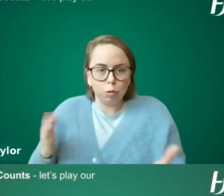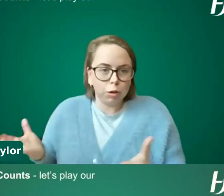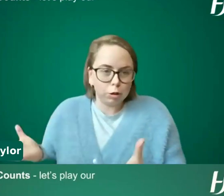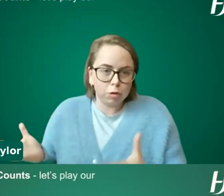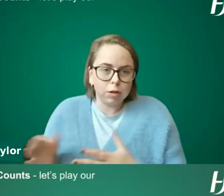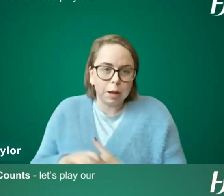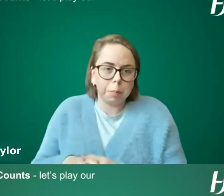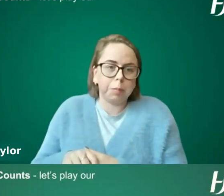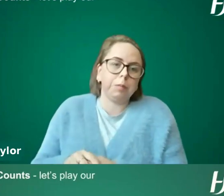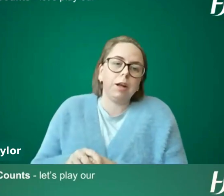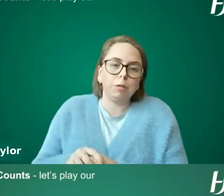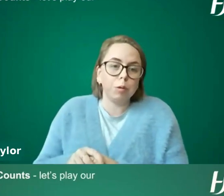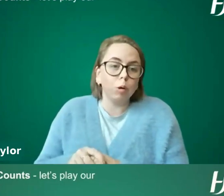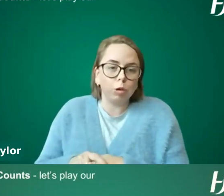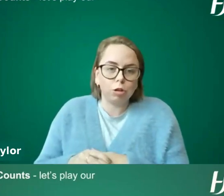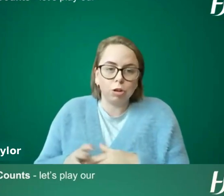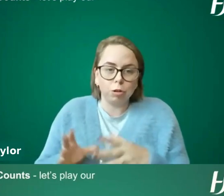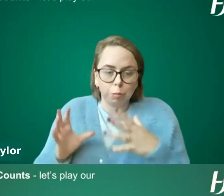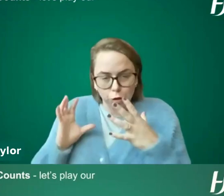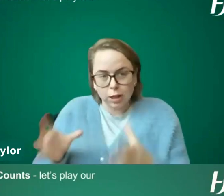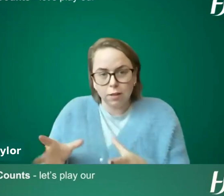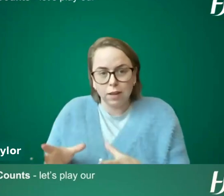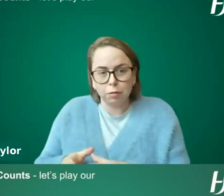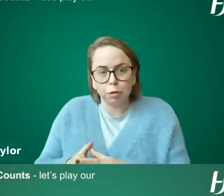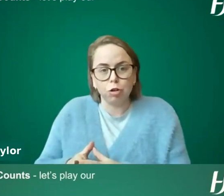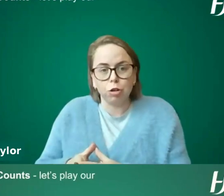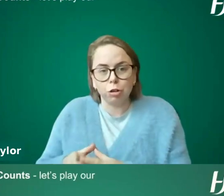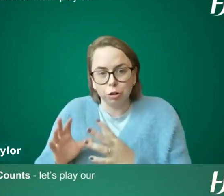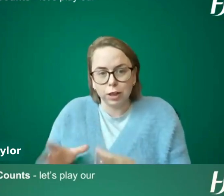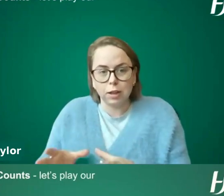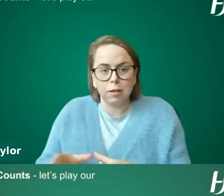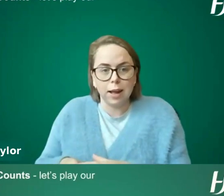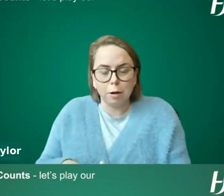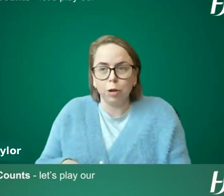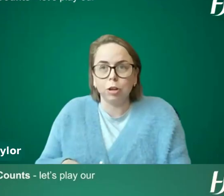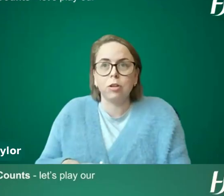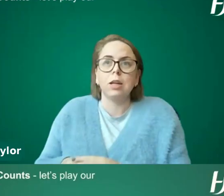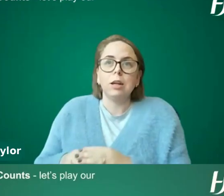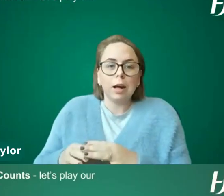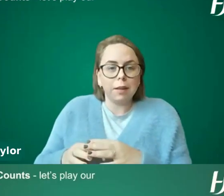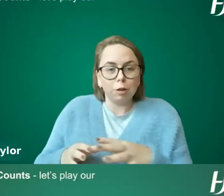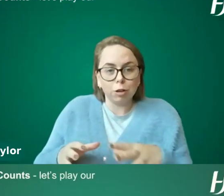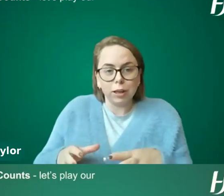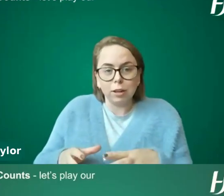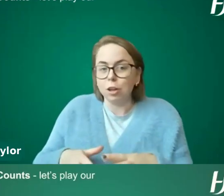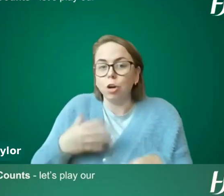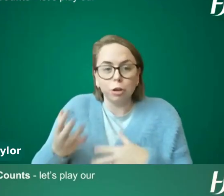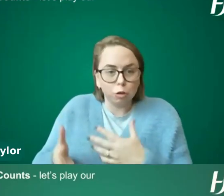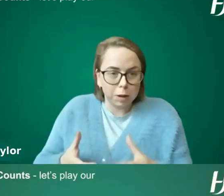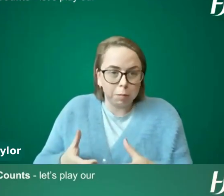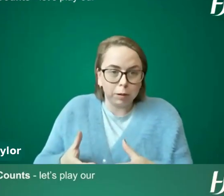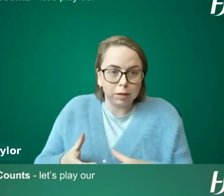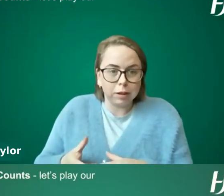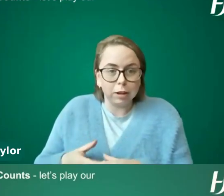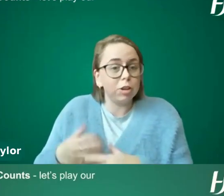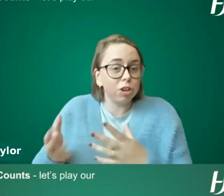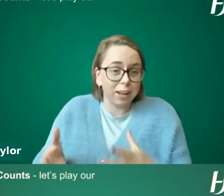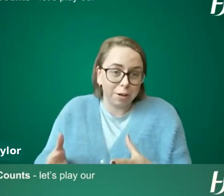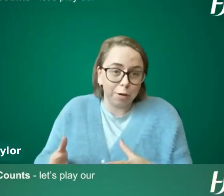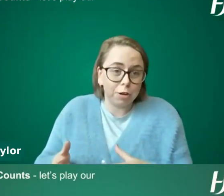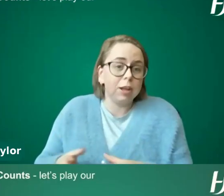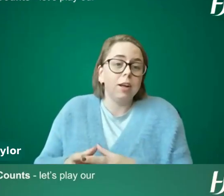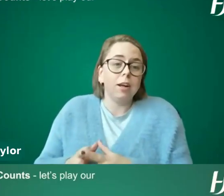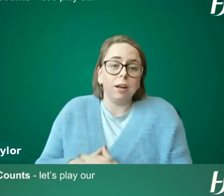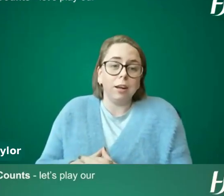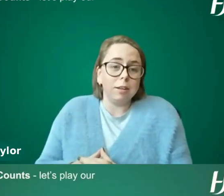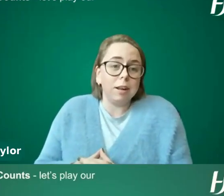it's a two-step kind of approach to creating the infrastructure, creating the networks, and then trying to encourage people to